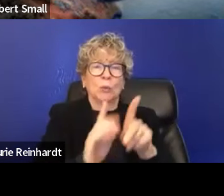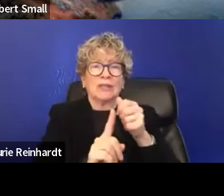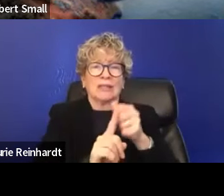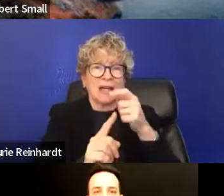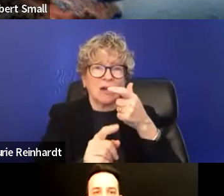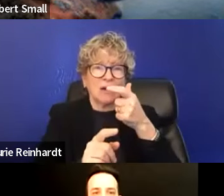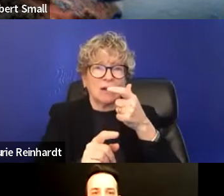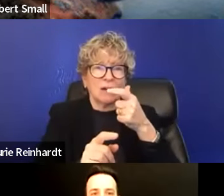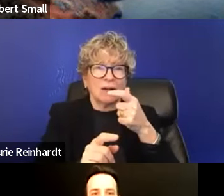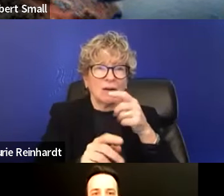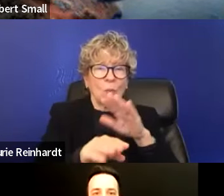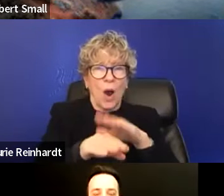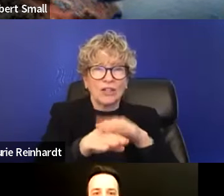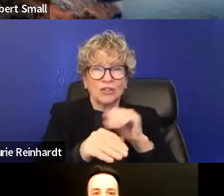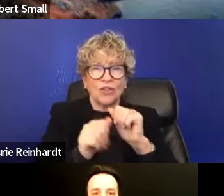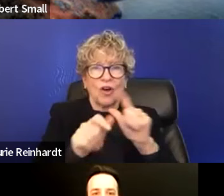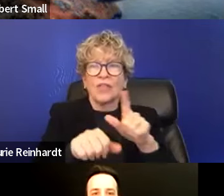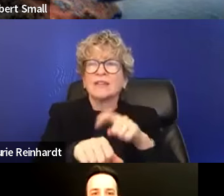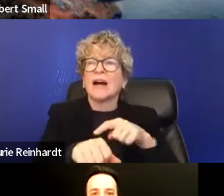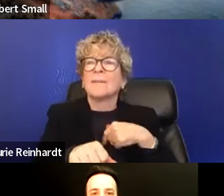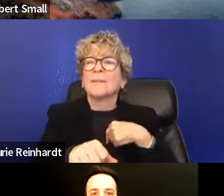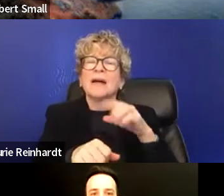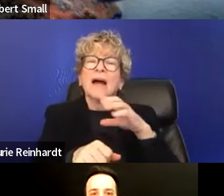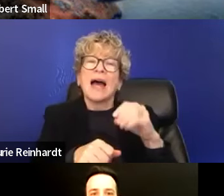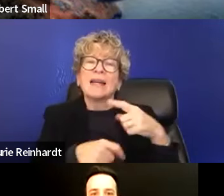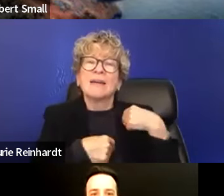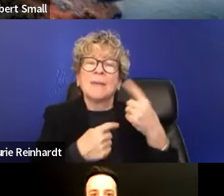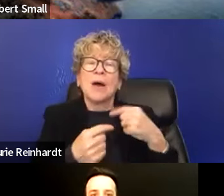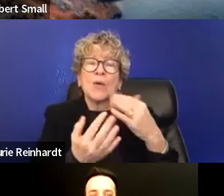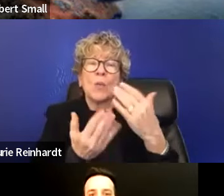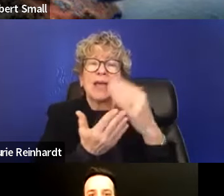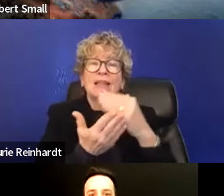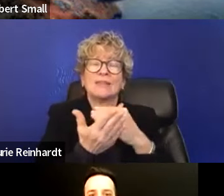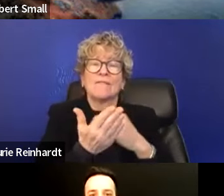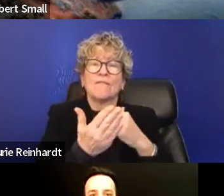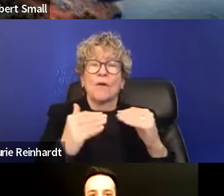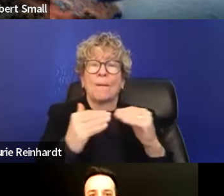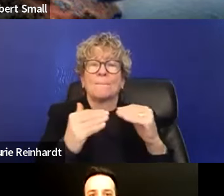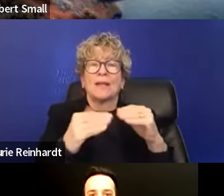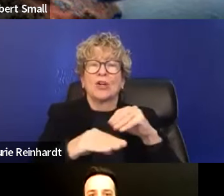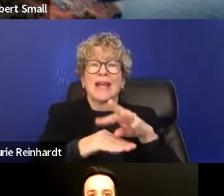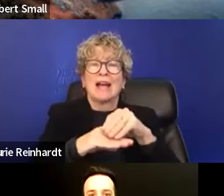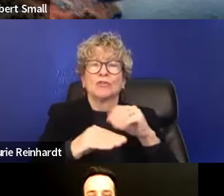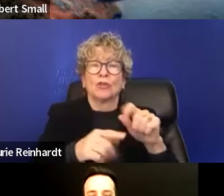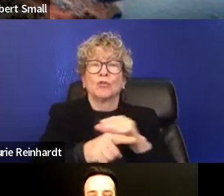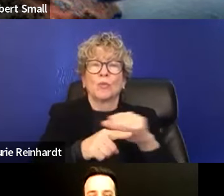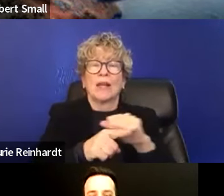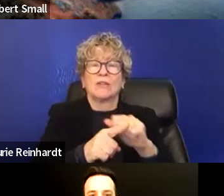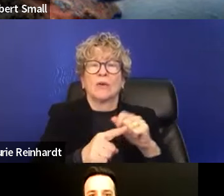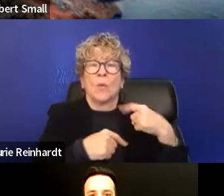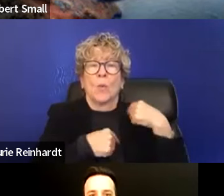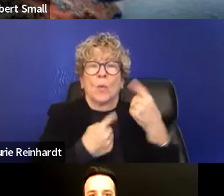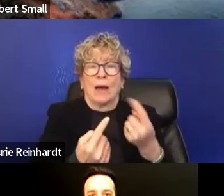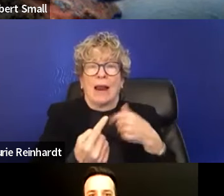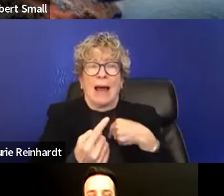Since I'm not agency affiliated, I've been on a wait list for peer counselor training since I applied in 2013. The peer model